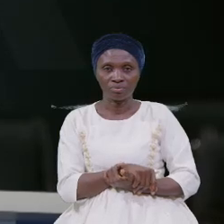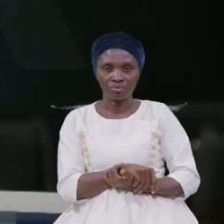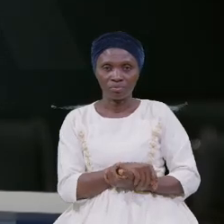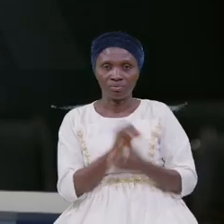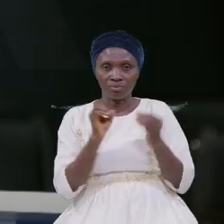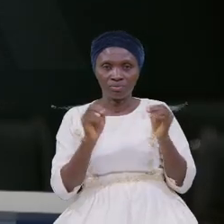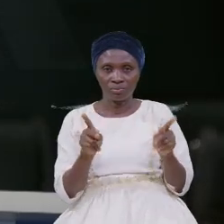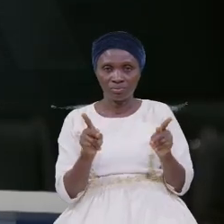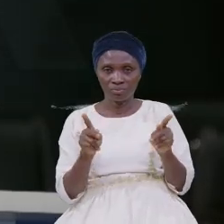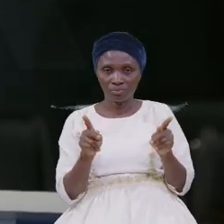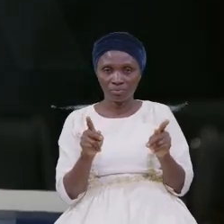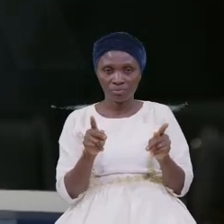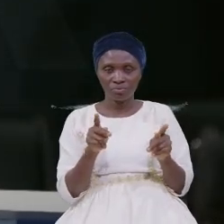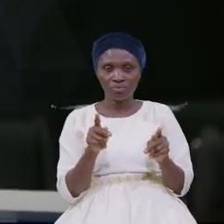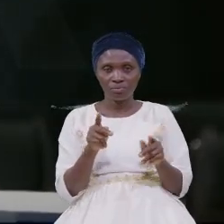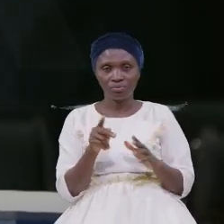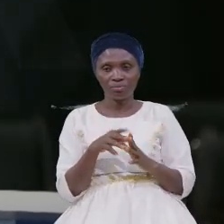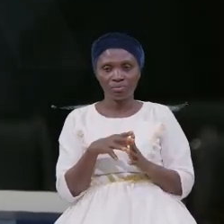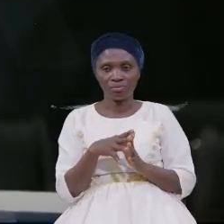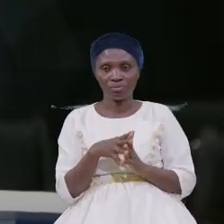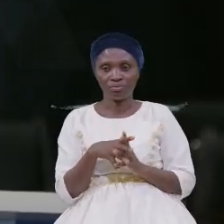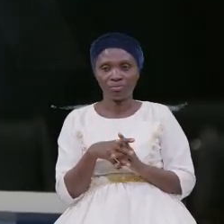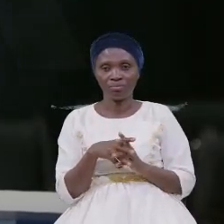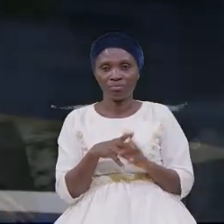As our pastor will be coming up now, get ready.